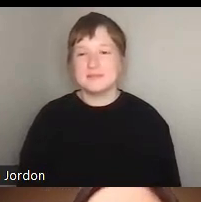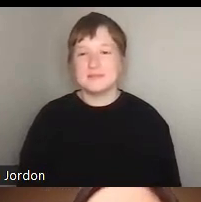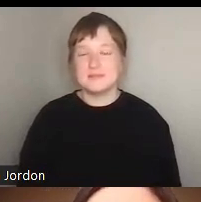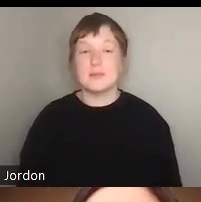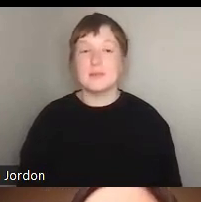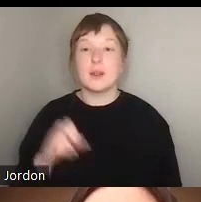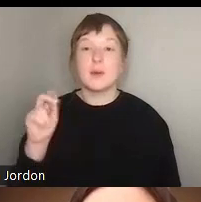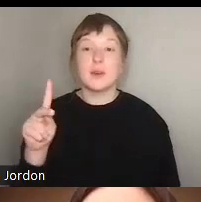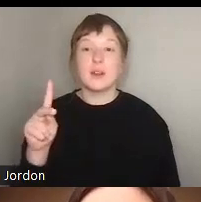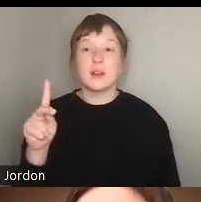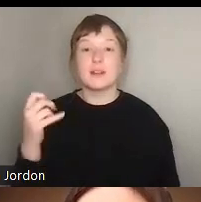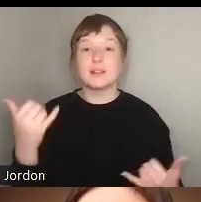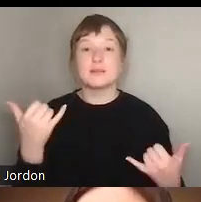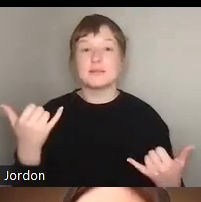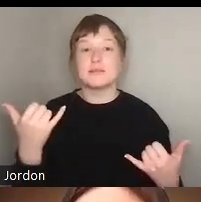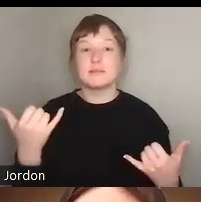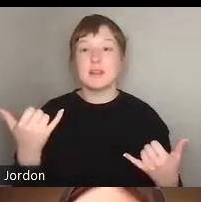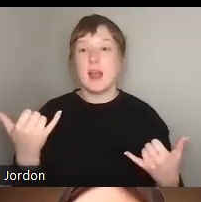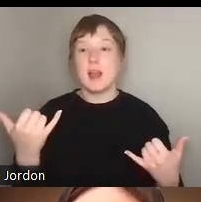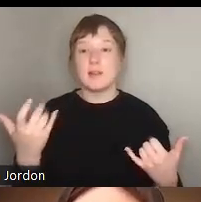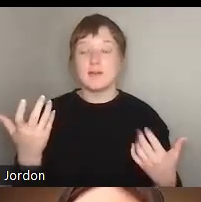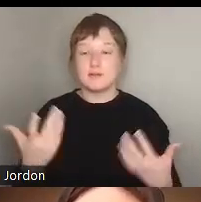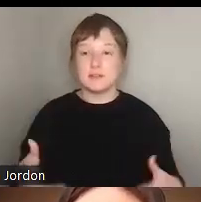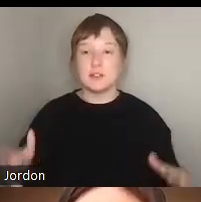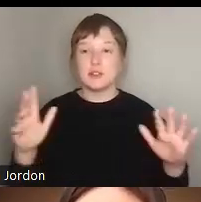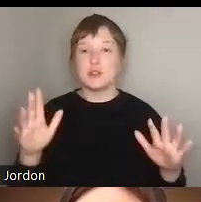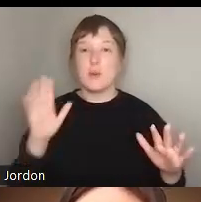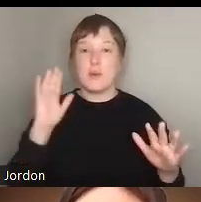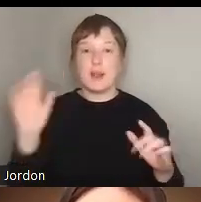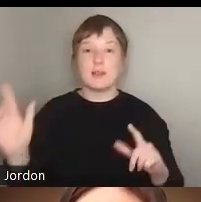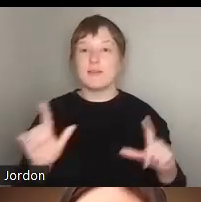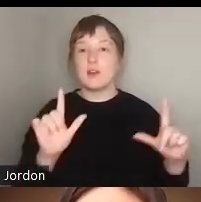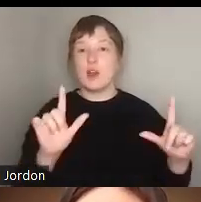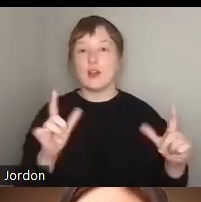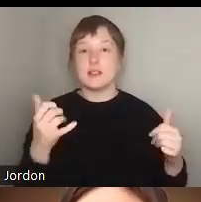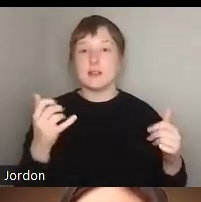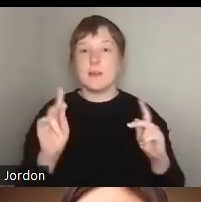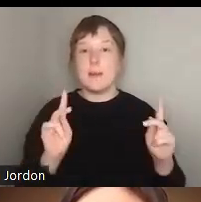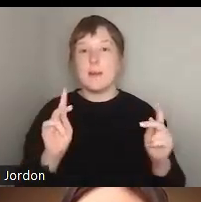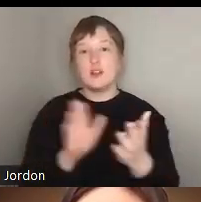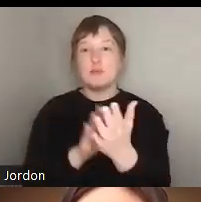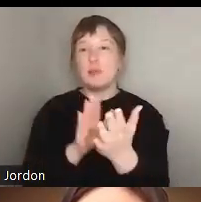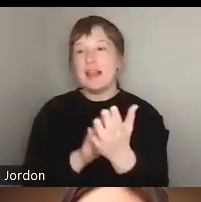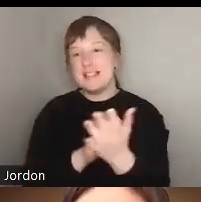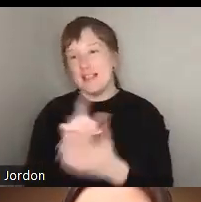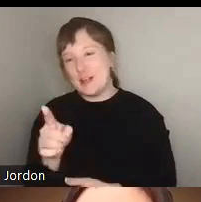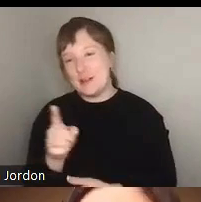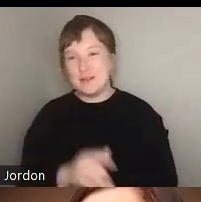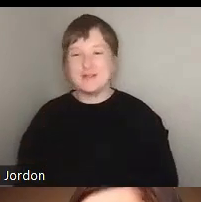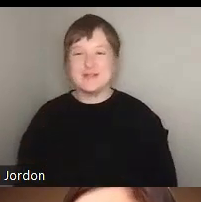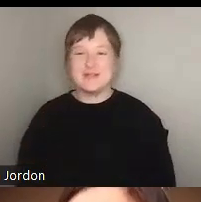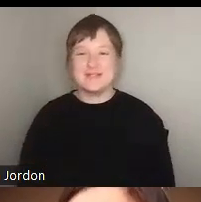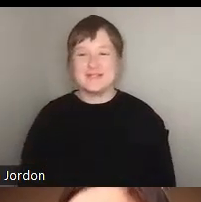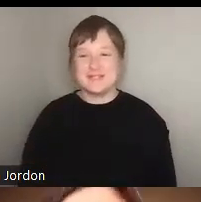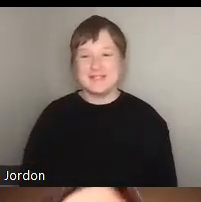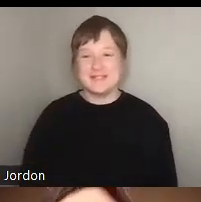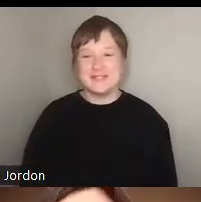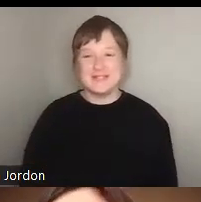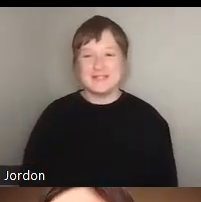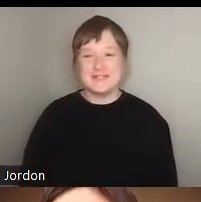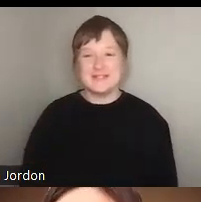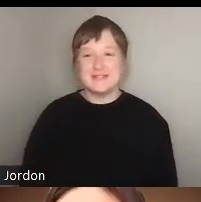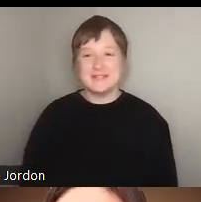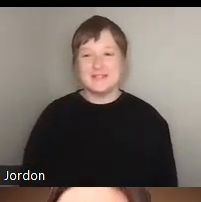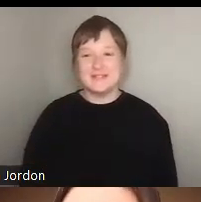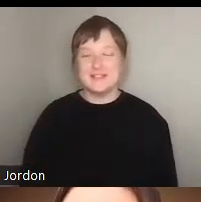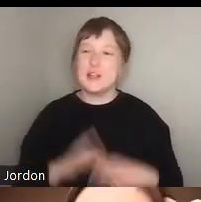Okay, it's just about the top of the hour. I'm going to leave it on because people are praising you, Tatiana. Well, thanks. This is a great way to start